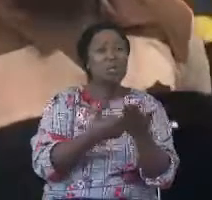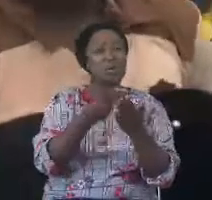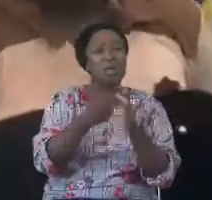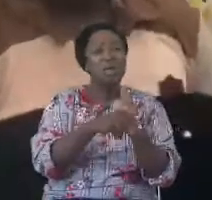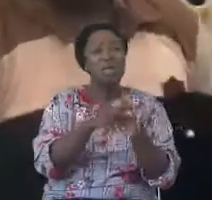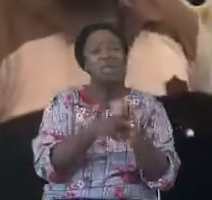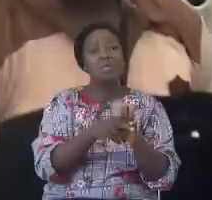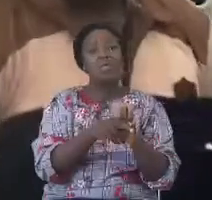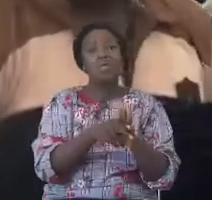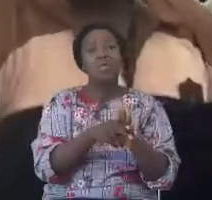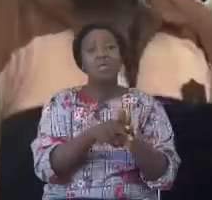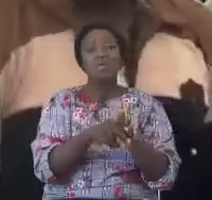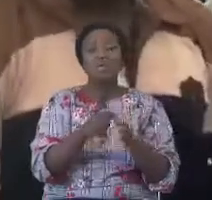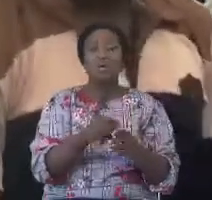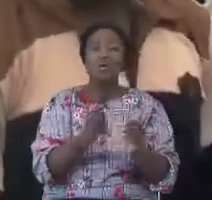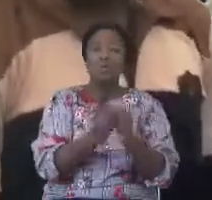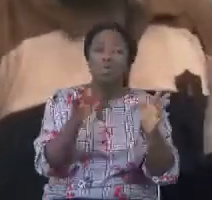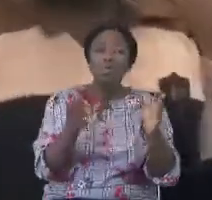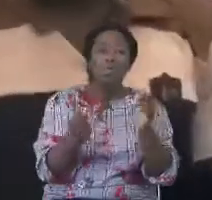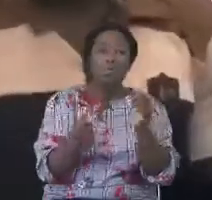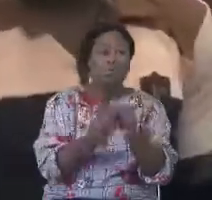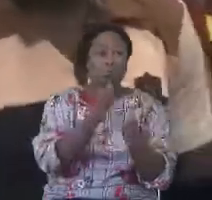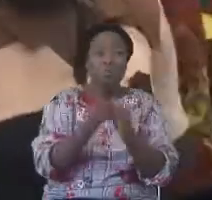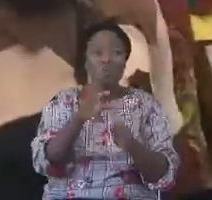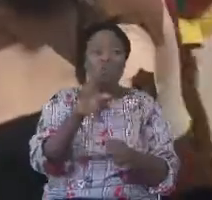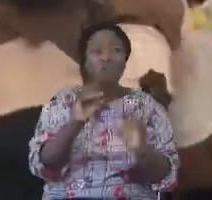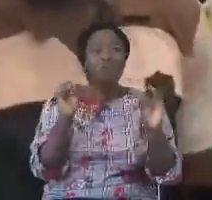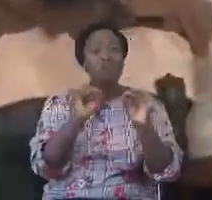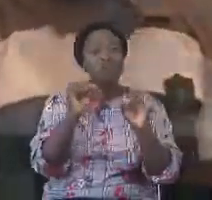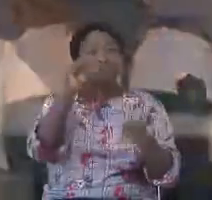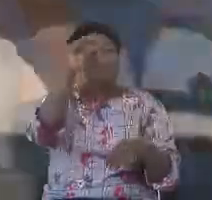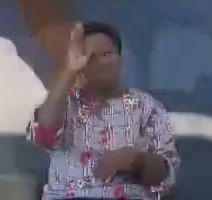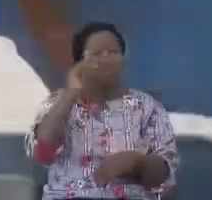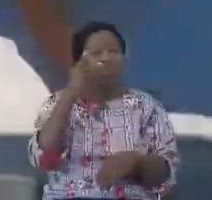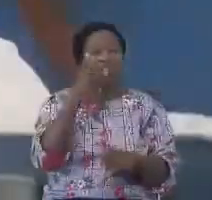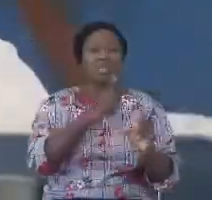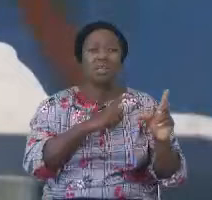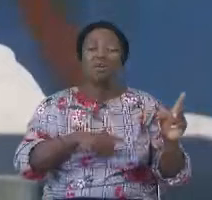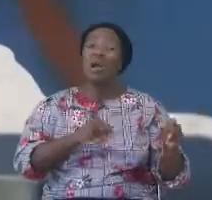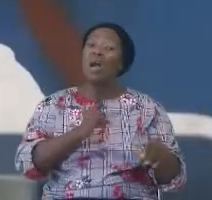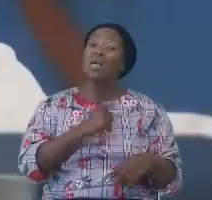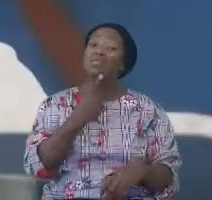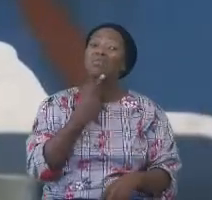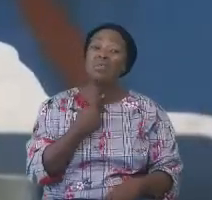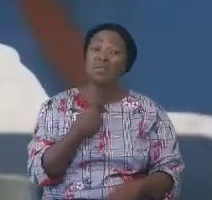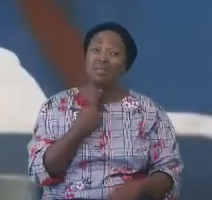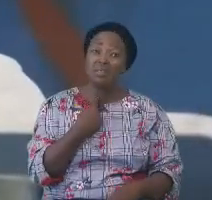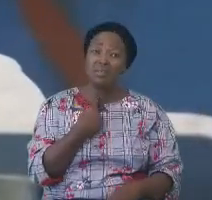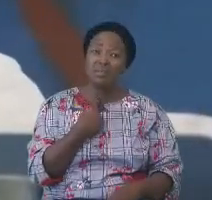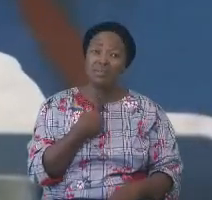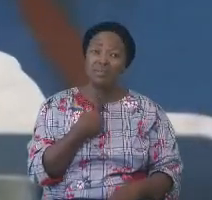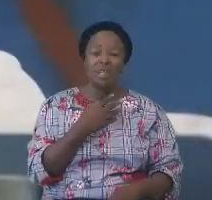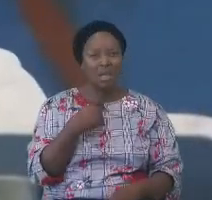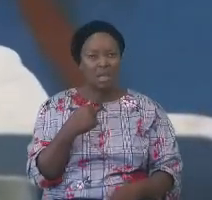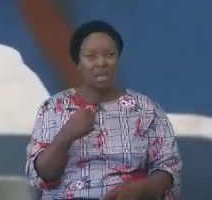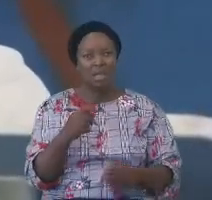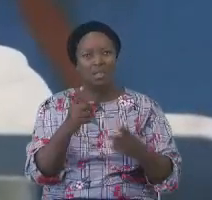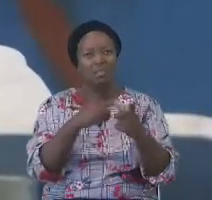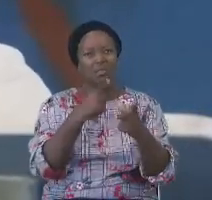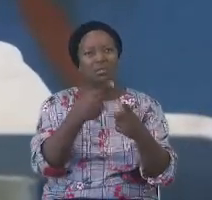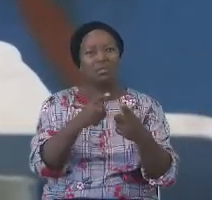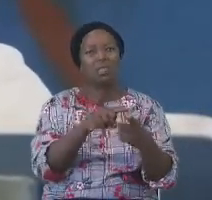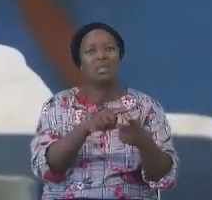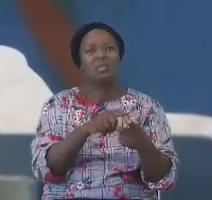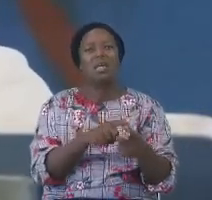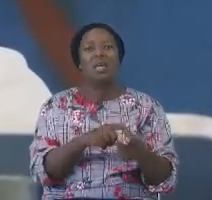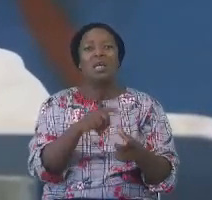for that righteousness that holiness of heart without which new man shall see the lord